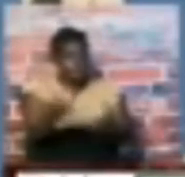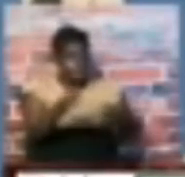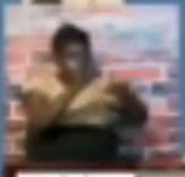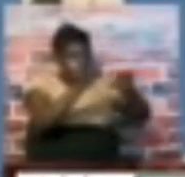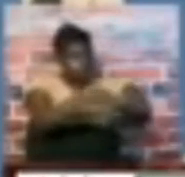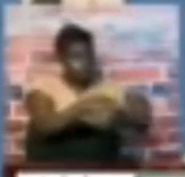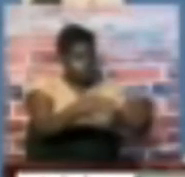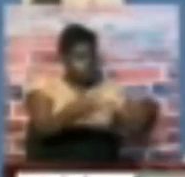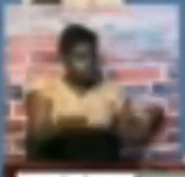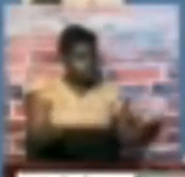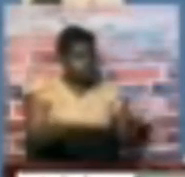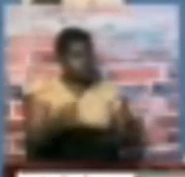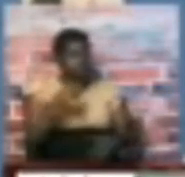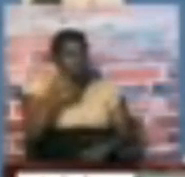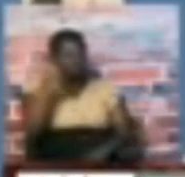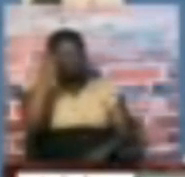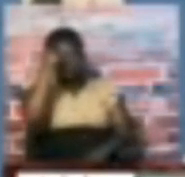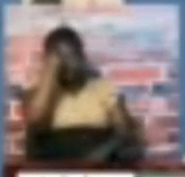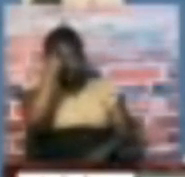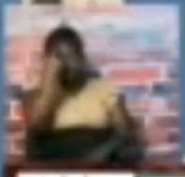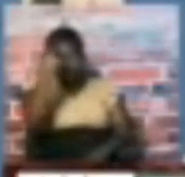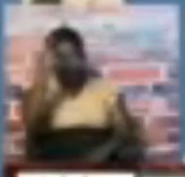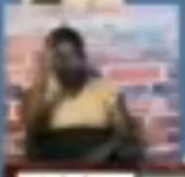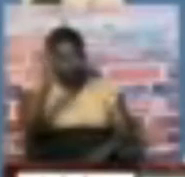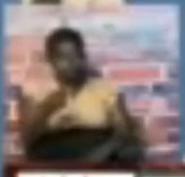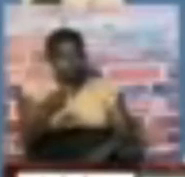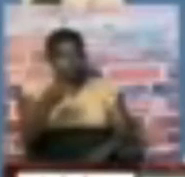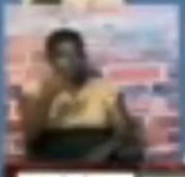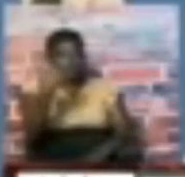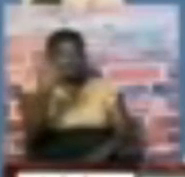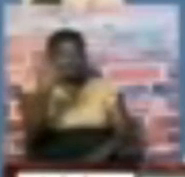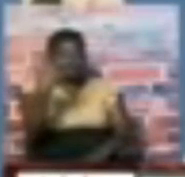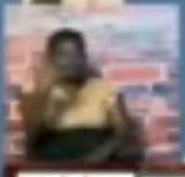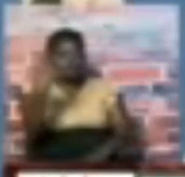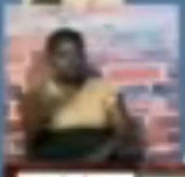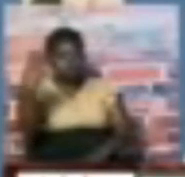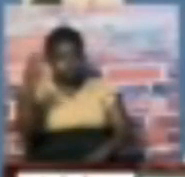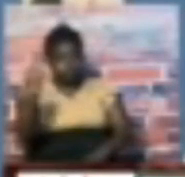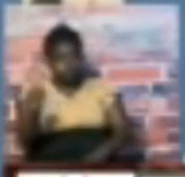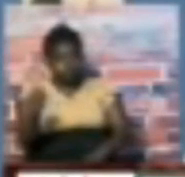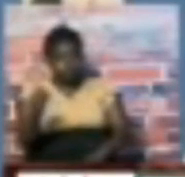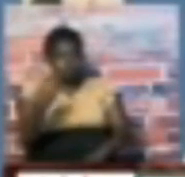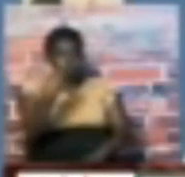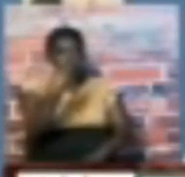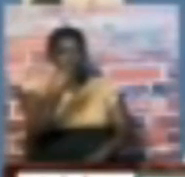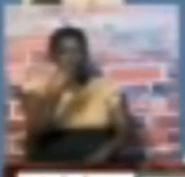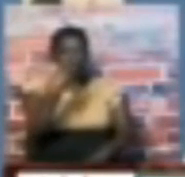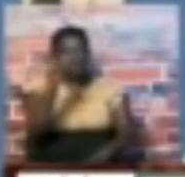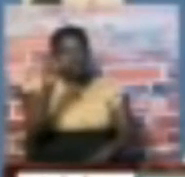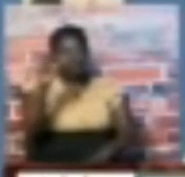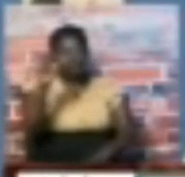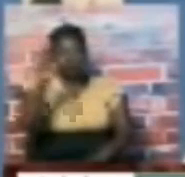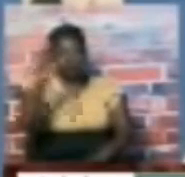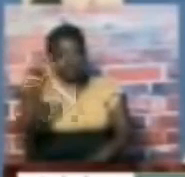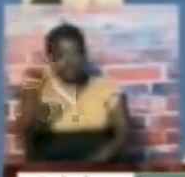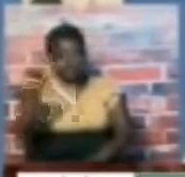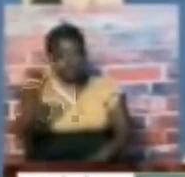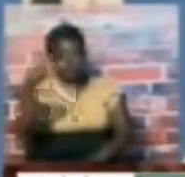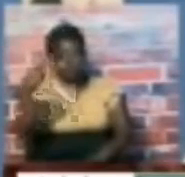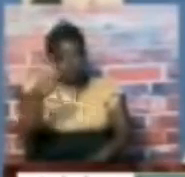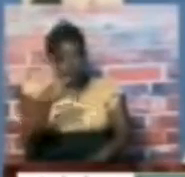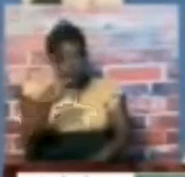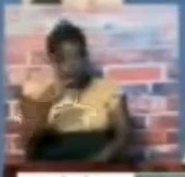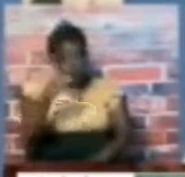Agriculture Pharmaceuticals India, 1,440 packets of 200 milligram ibuprofen, 1,000